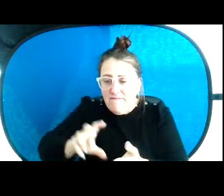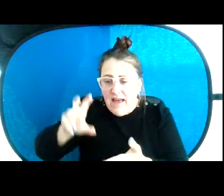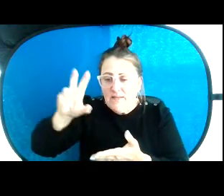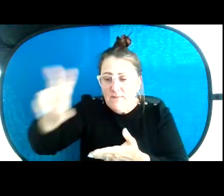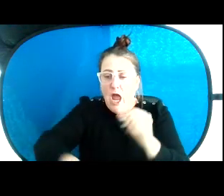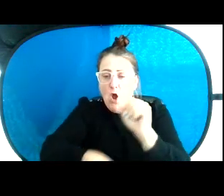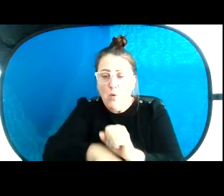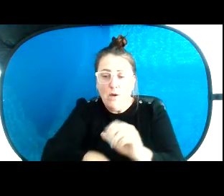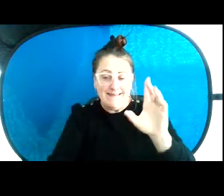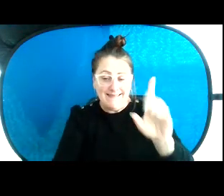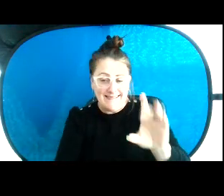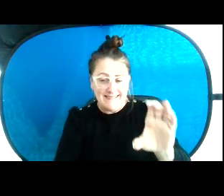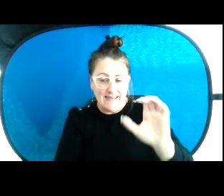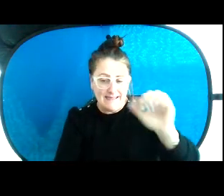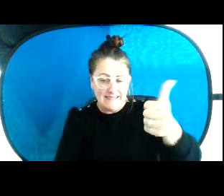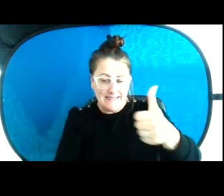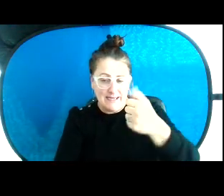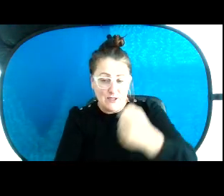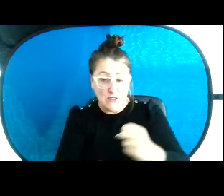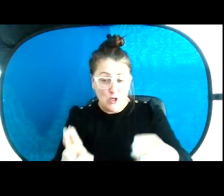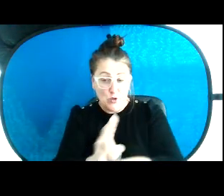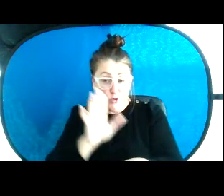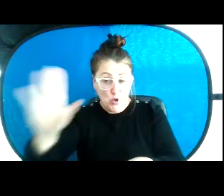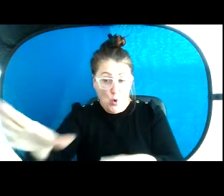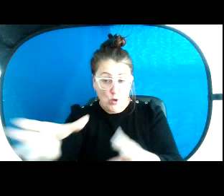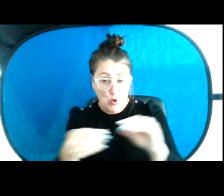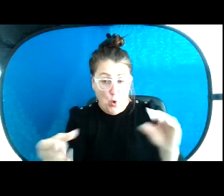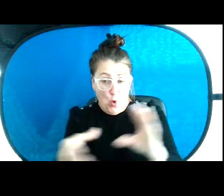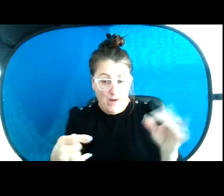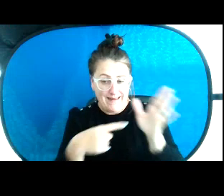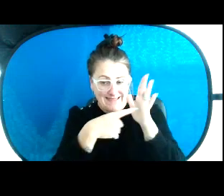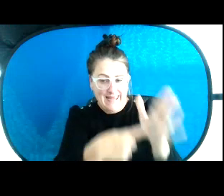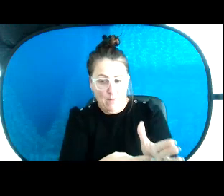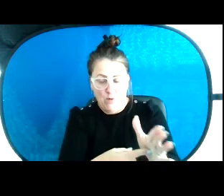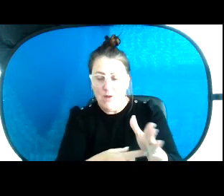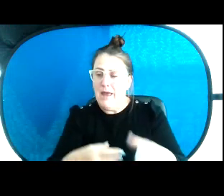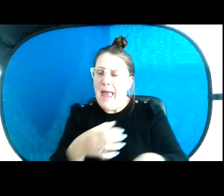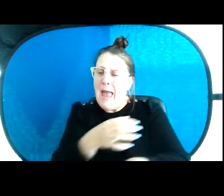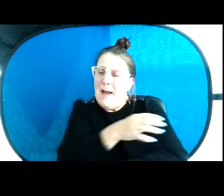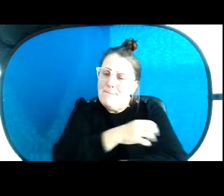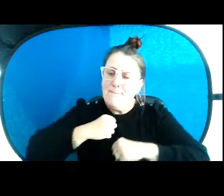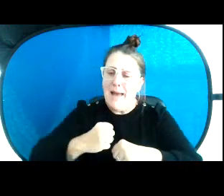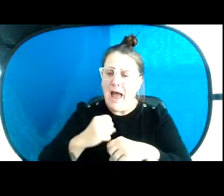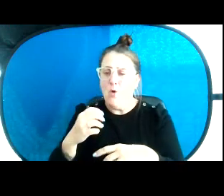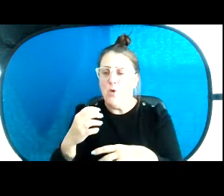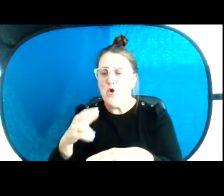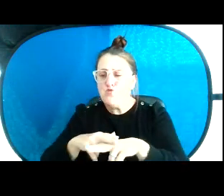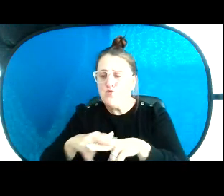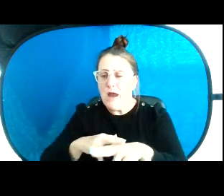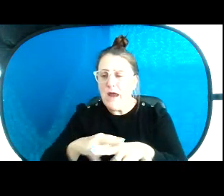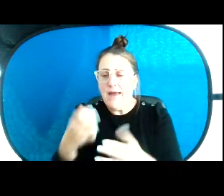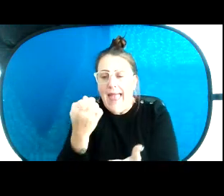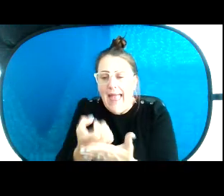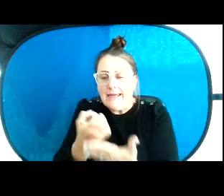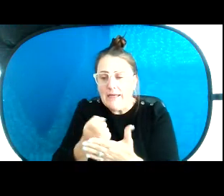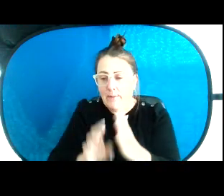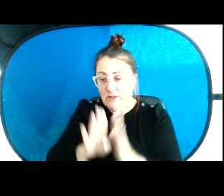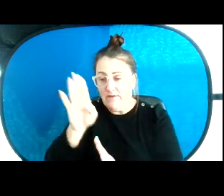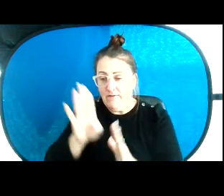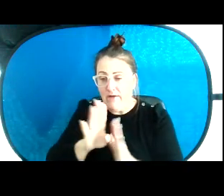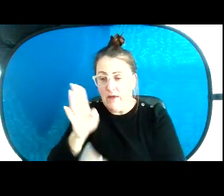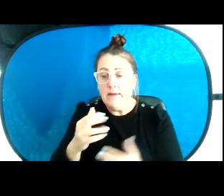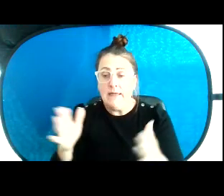10 years and often use your story as an example, the power of rail in supporting economic development in small towns. It's a pleasure